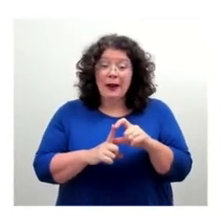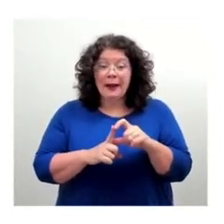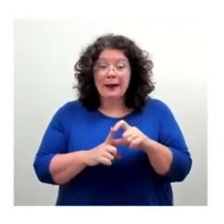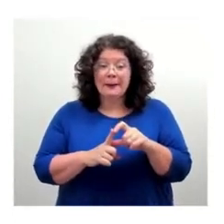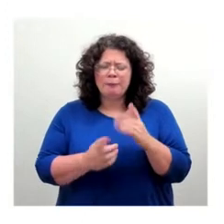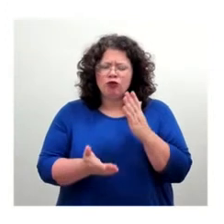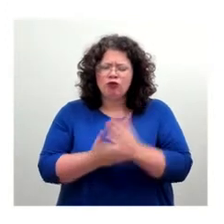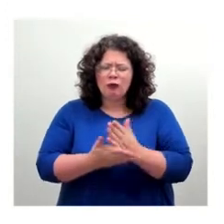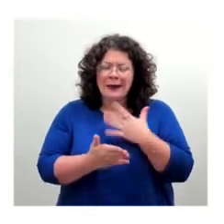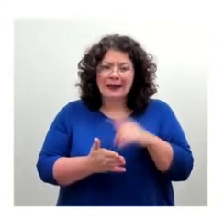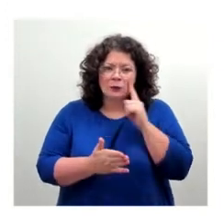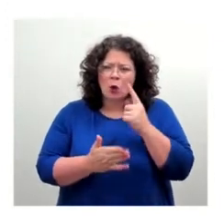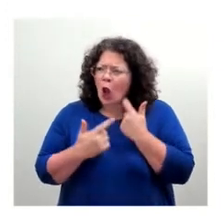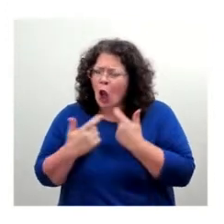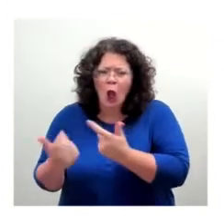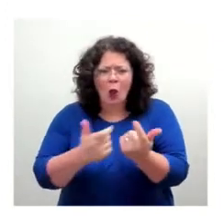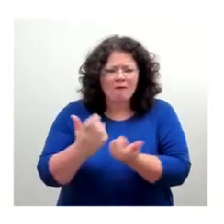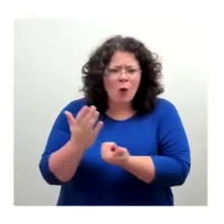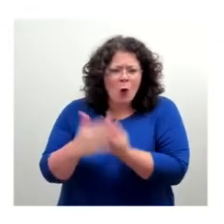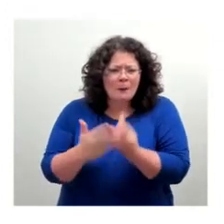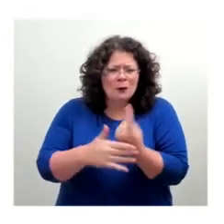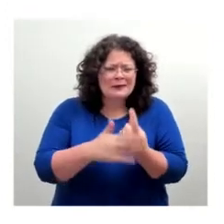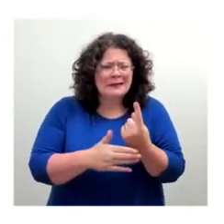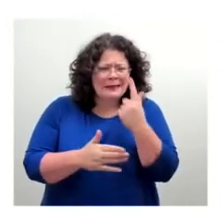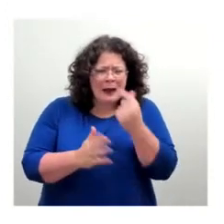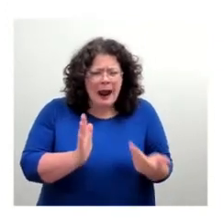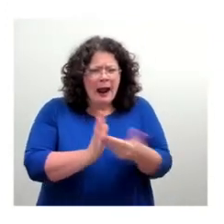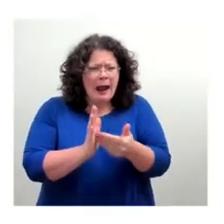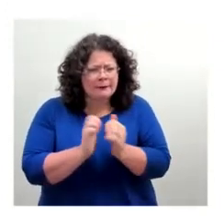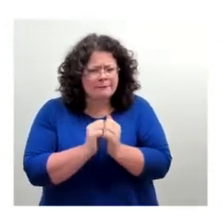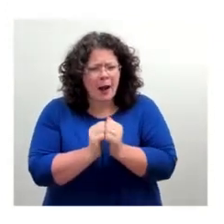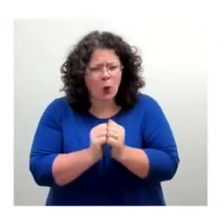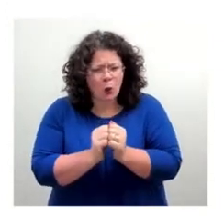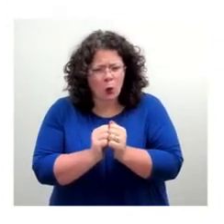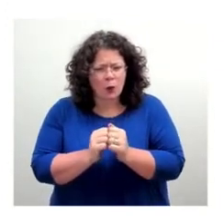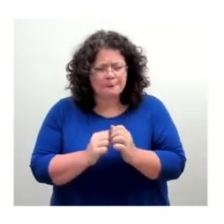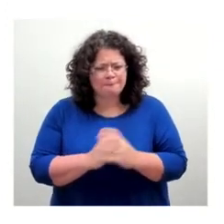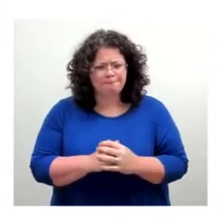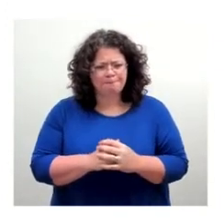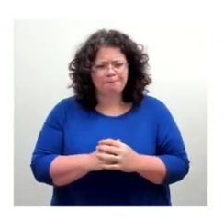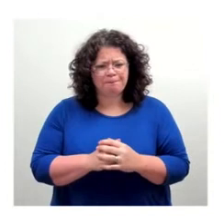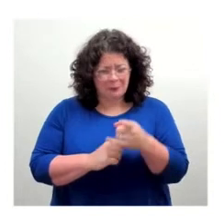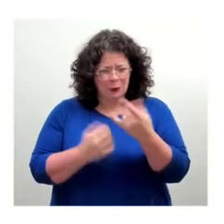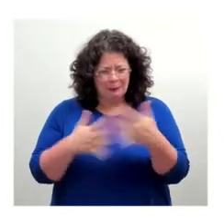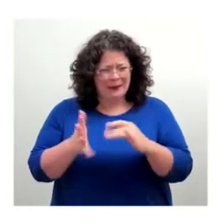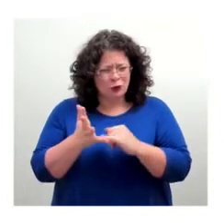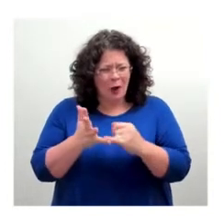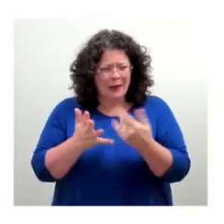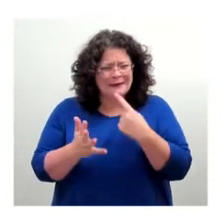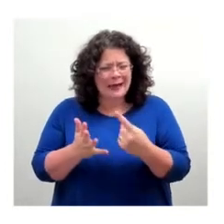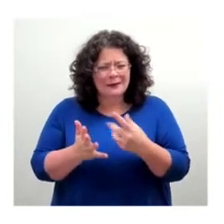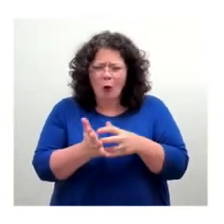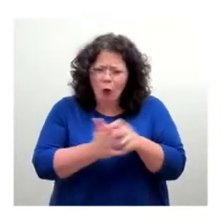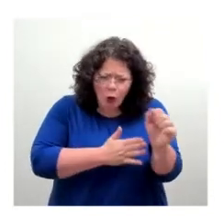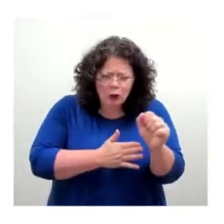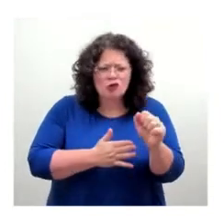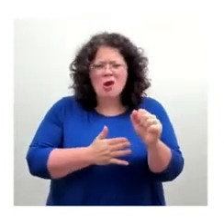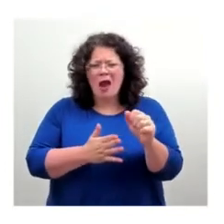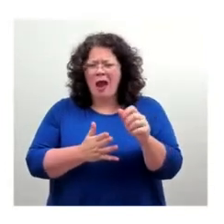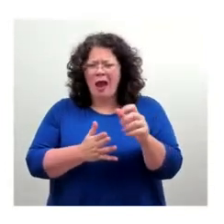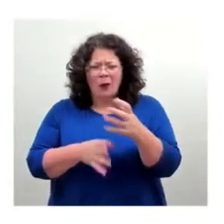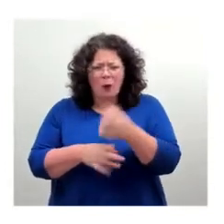AD we needed to look at interesting, new interesting things to do. And culture and quarantine, there was a whole series